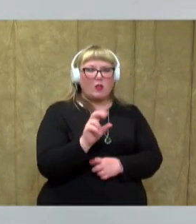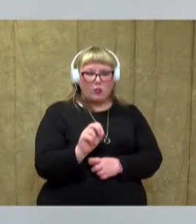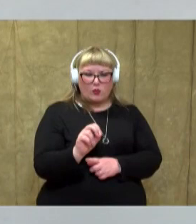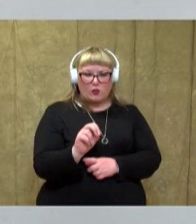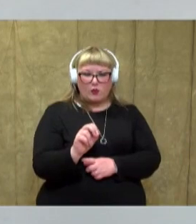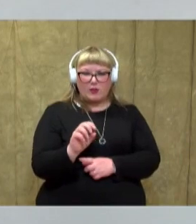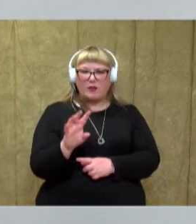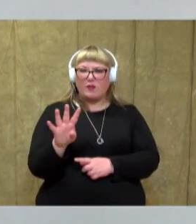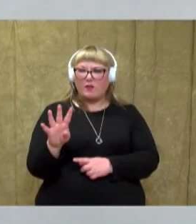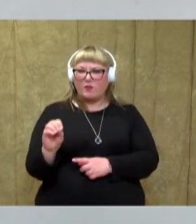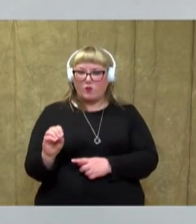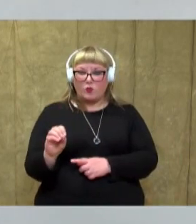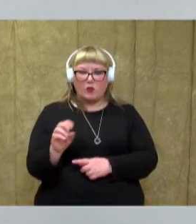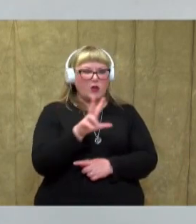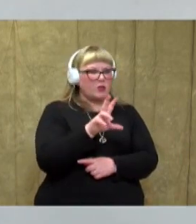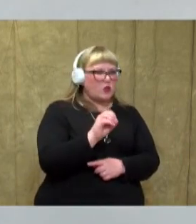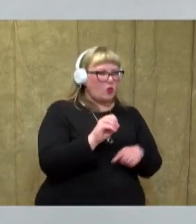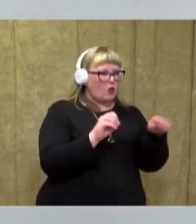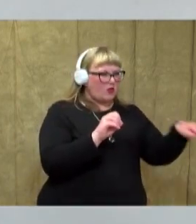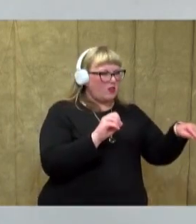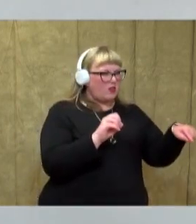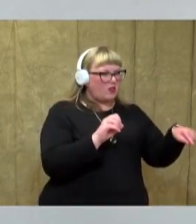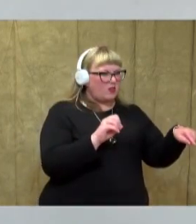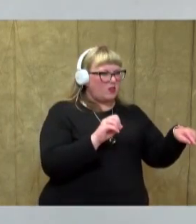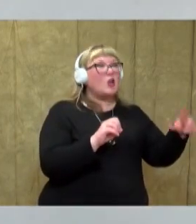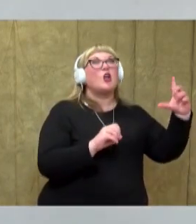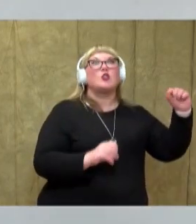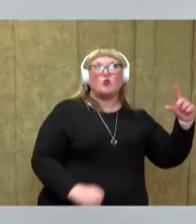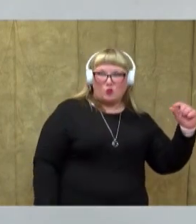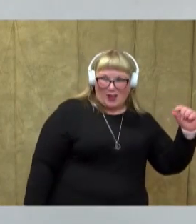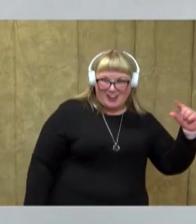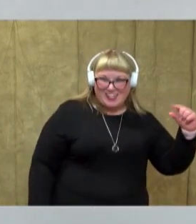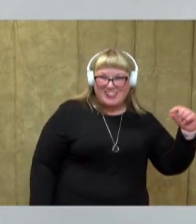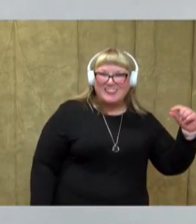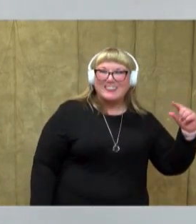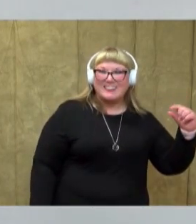20, 30. You're right, it's 20.